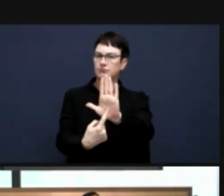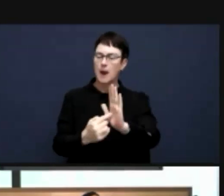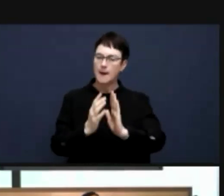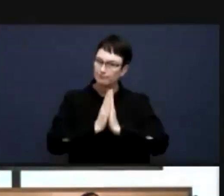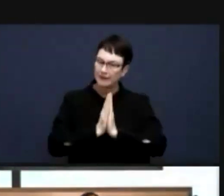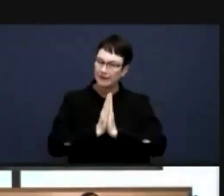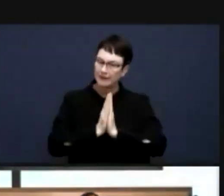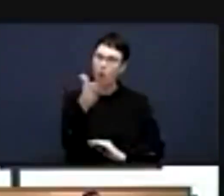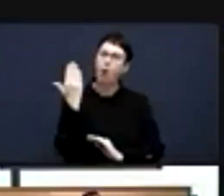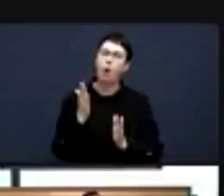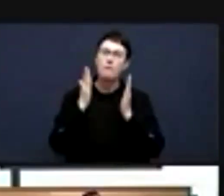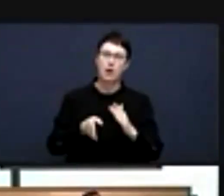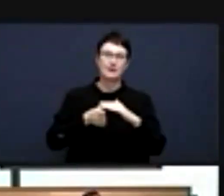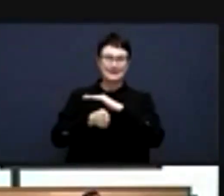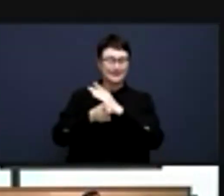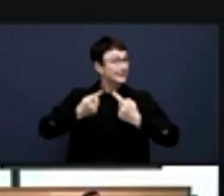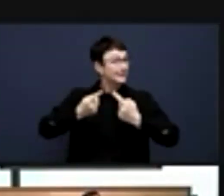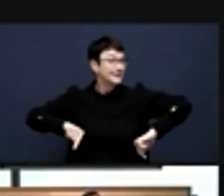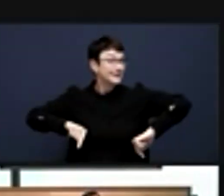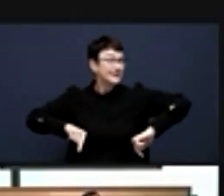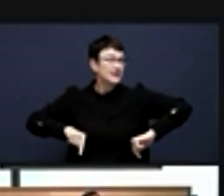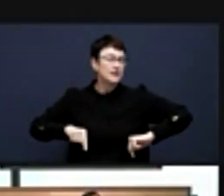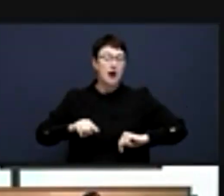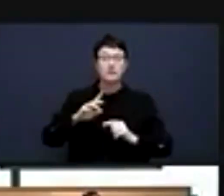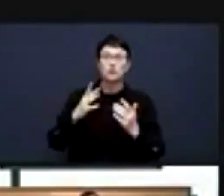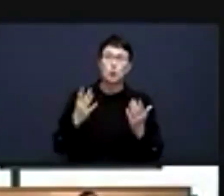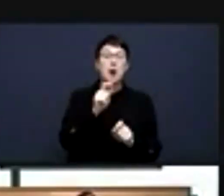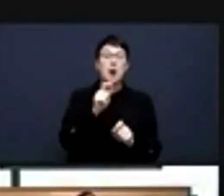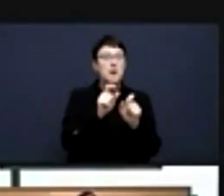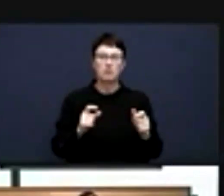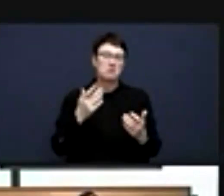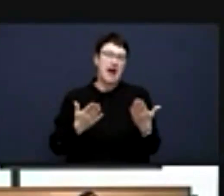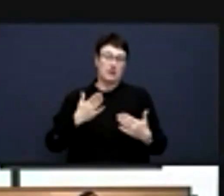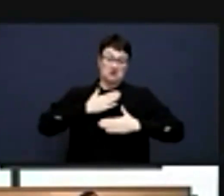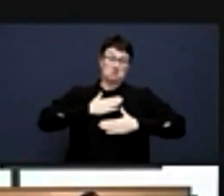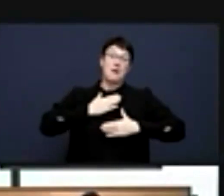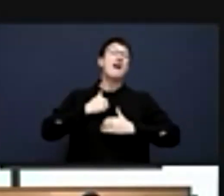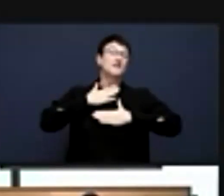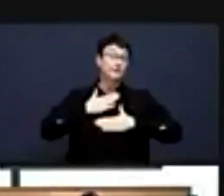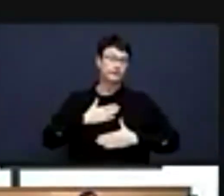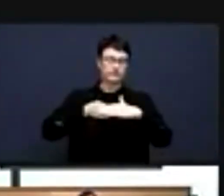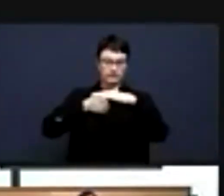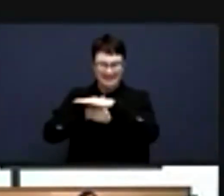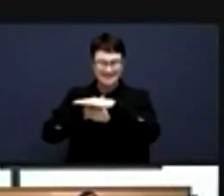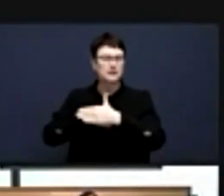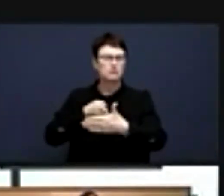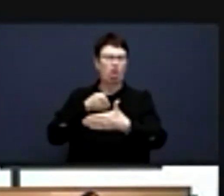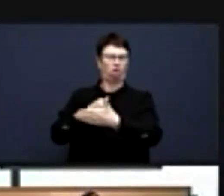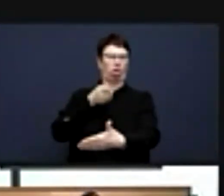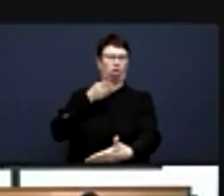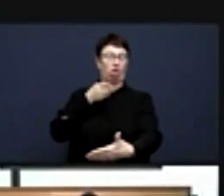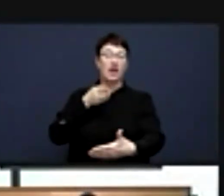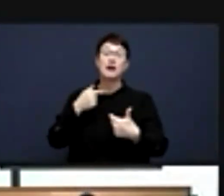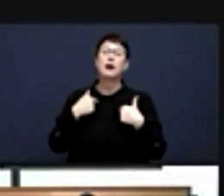users to contact the website owners and get a solution when we